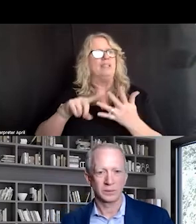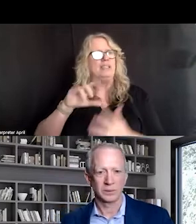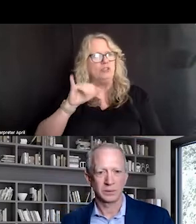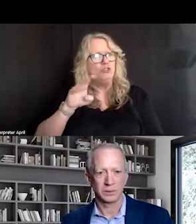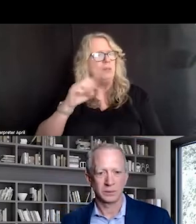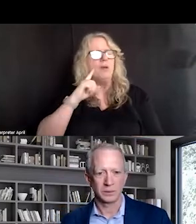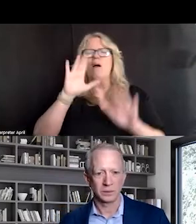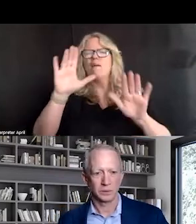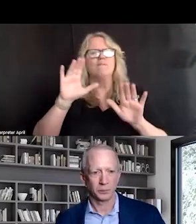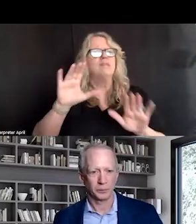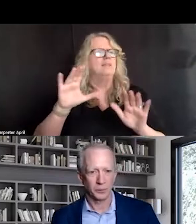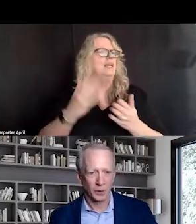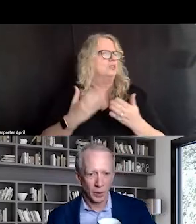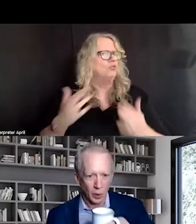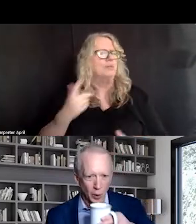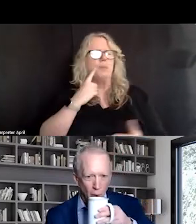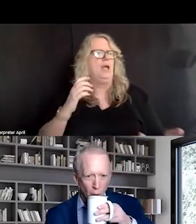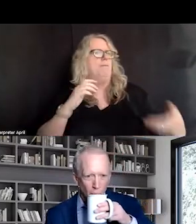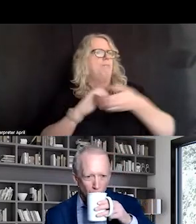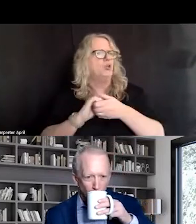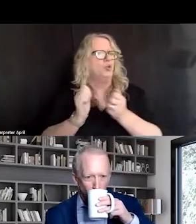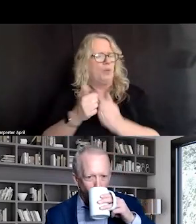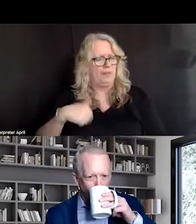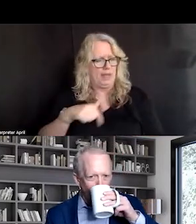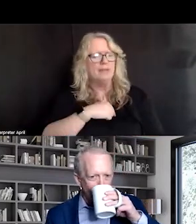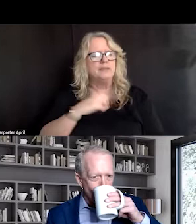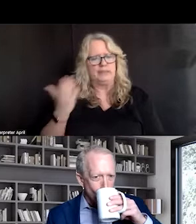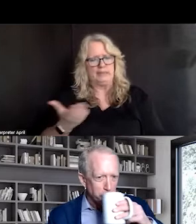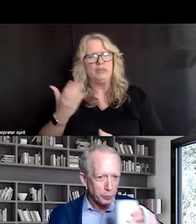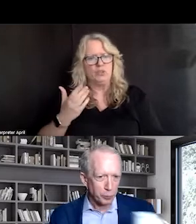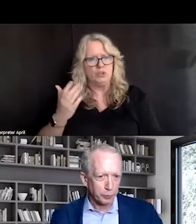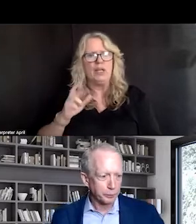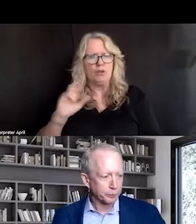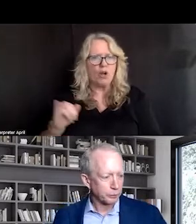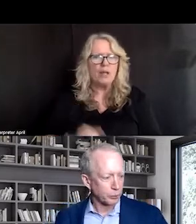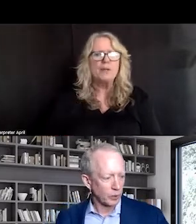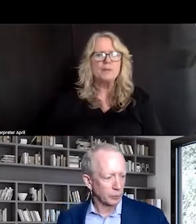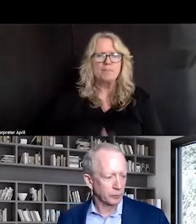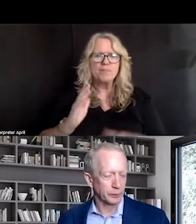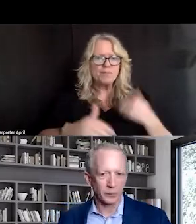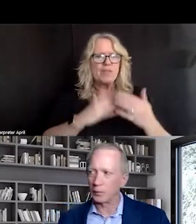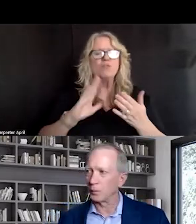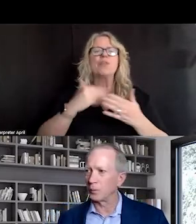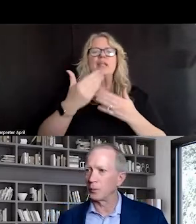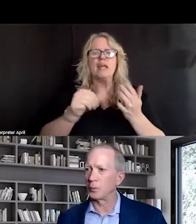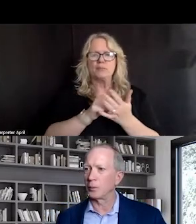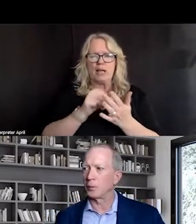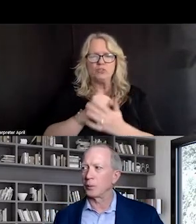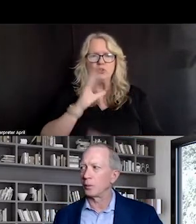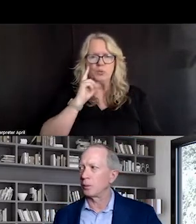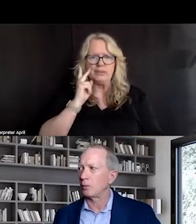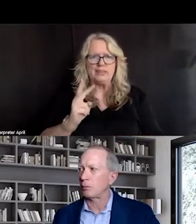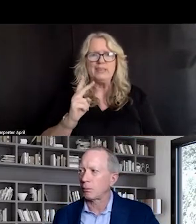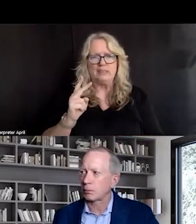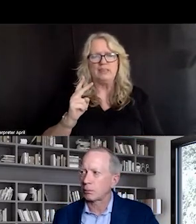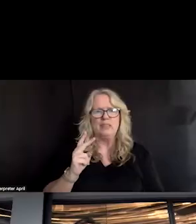fantastic resources and partners to us, as well as others at RI. But as we get to the next page, there were also